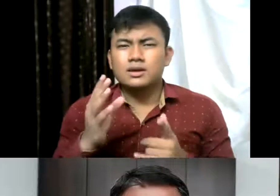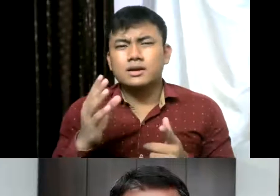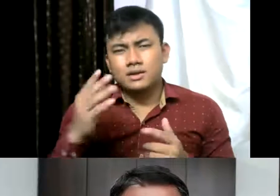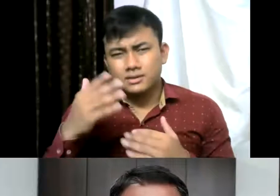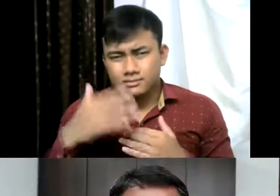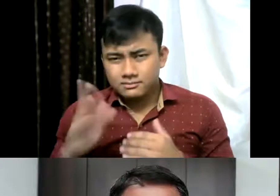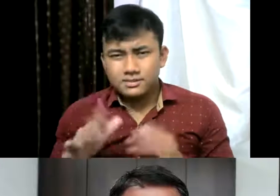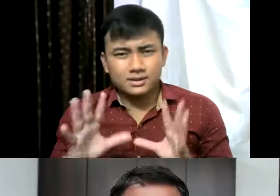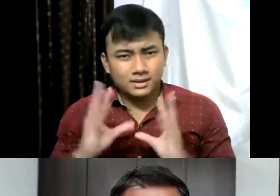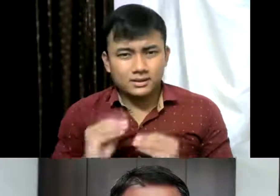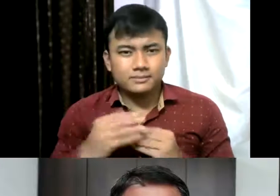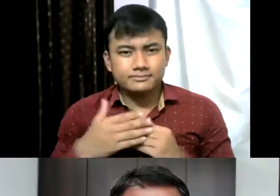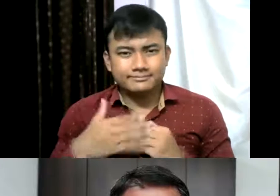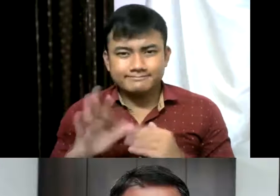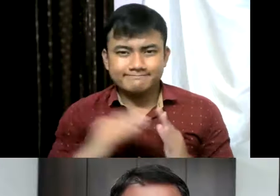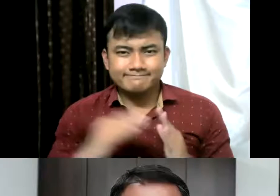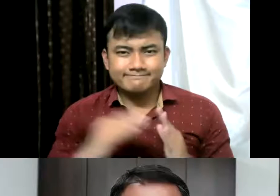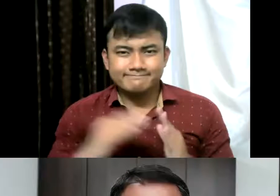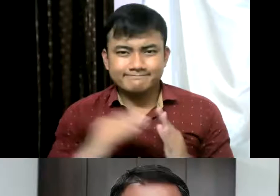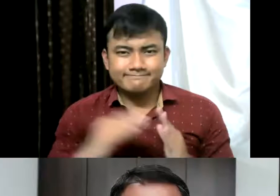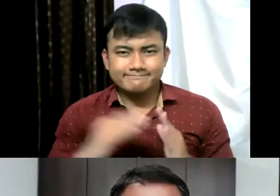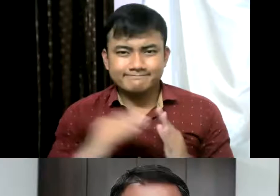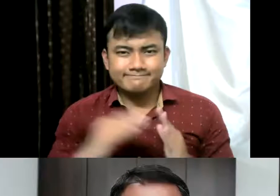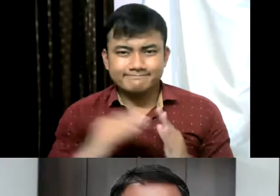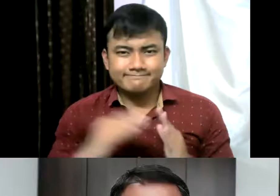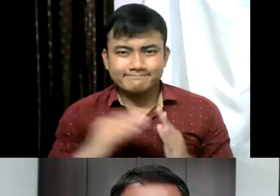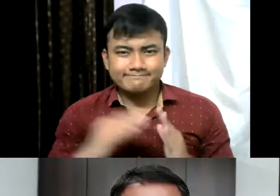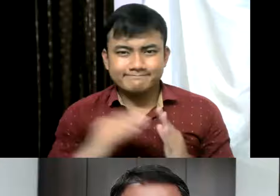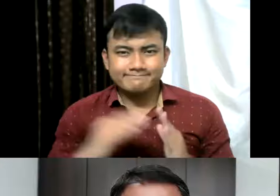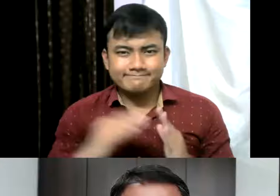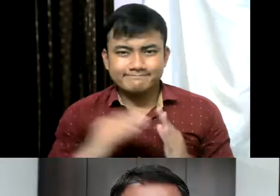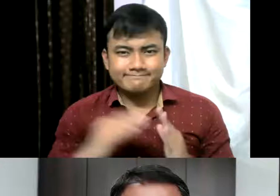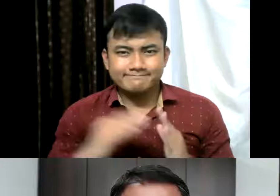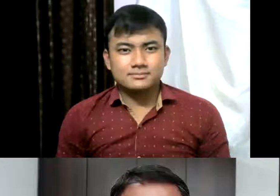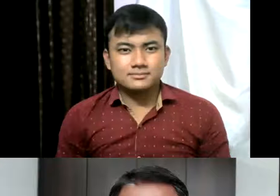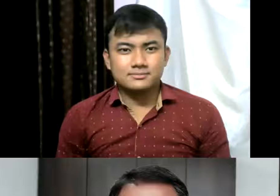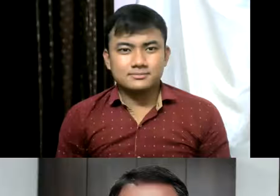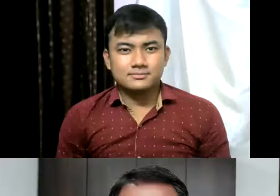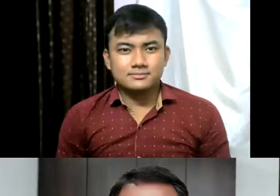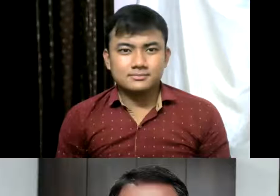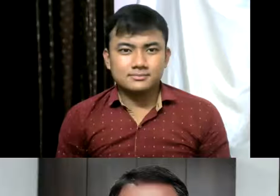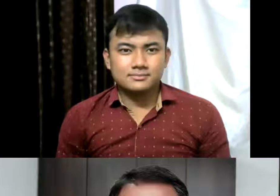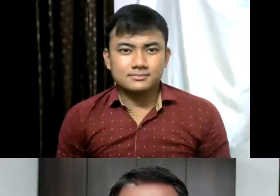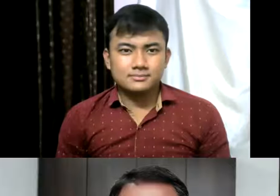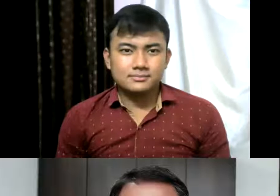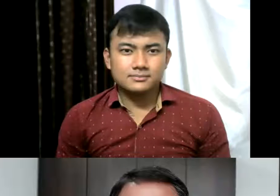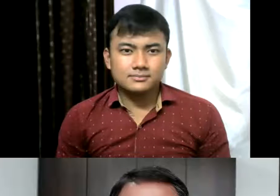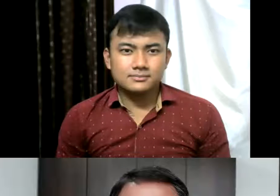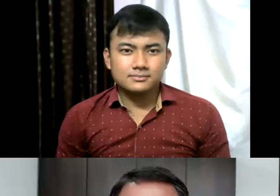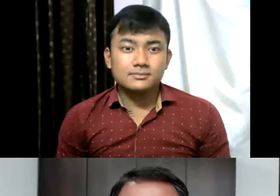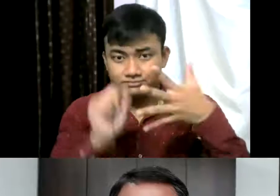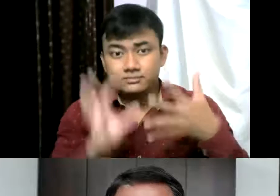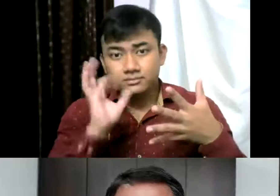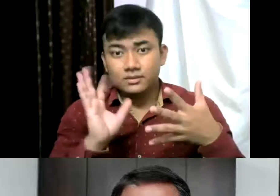talking about here. I think I've taken too much of time. No. These are very important points, Dhiren. Thank you very